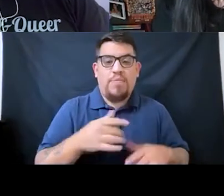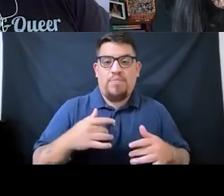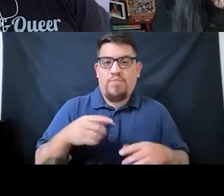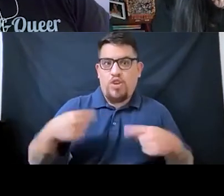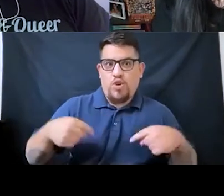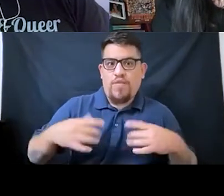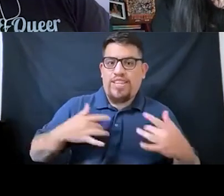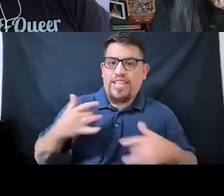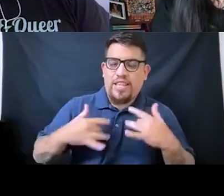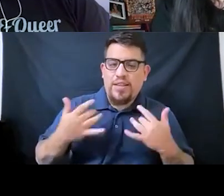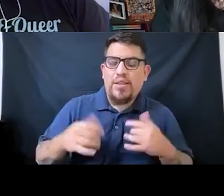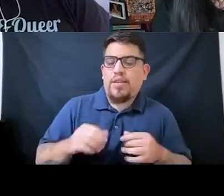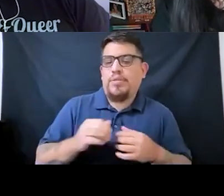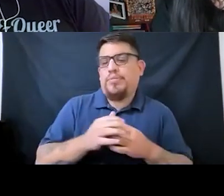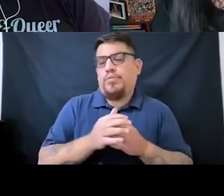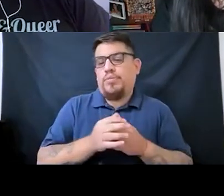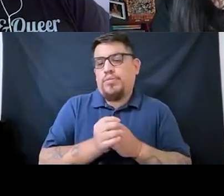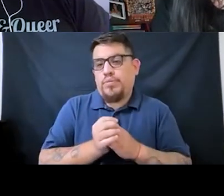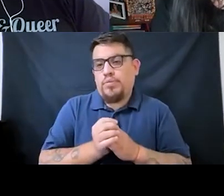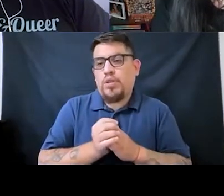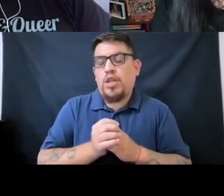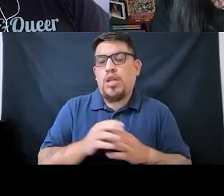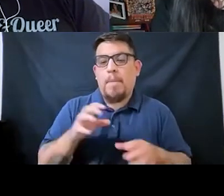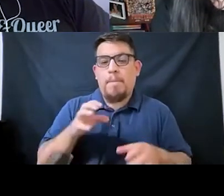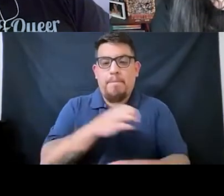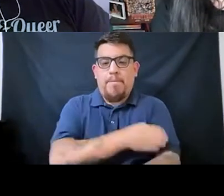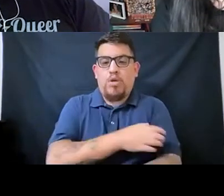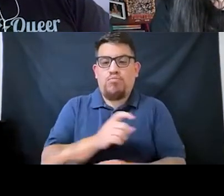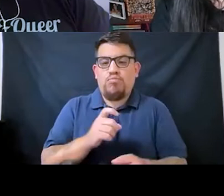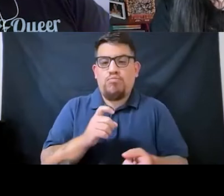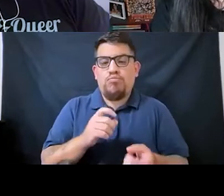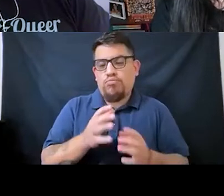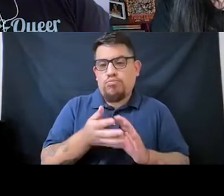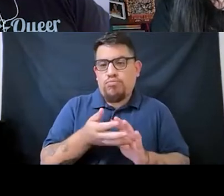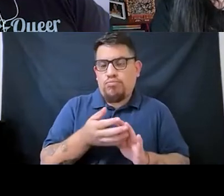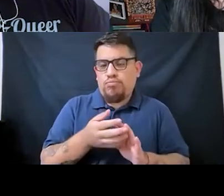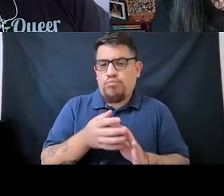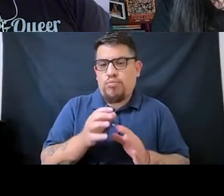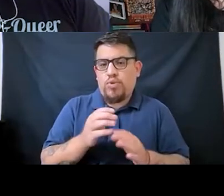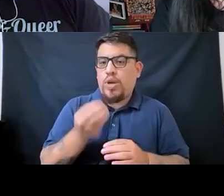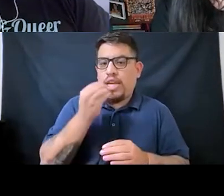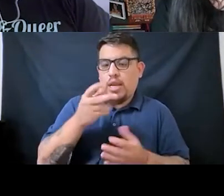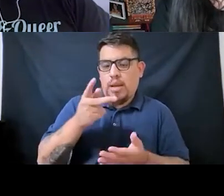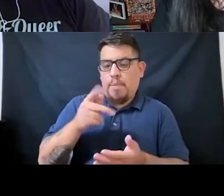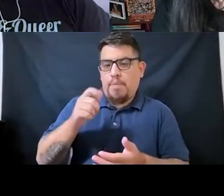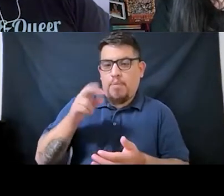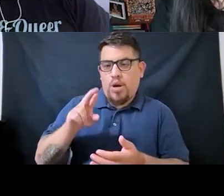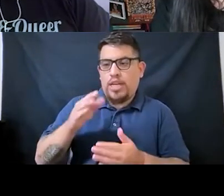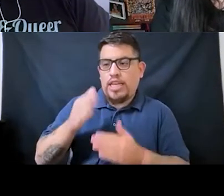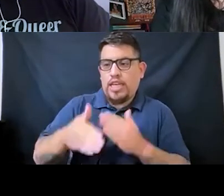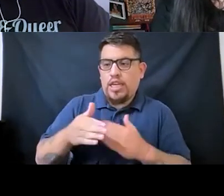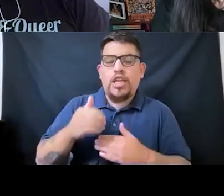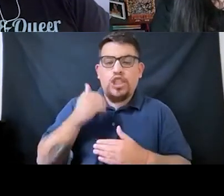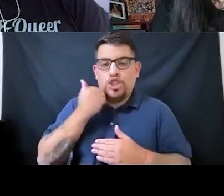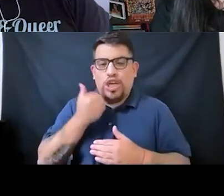power in secrecy, too often that power transforms into shame. We meet in the park at the end of the street. The illicitness is no